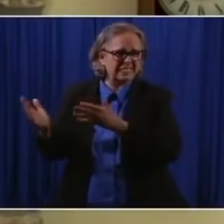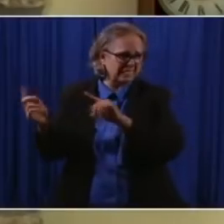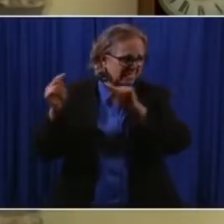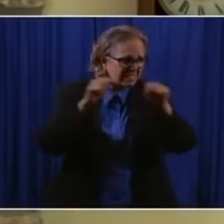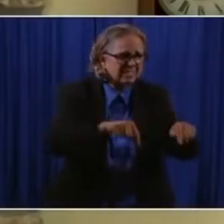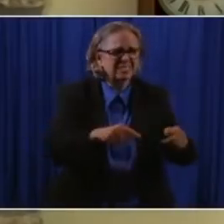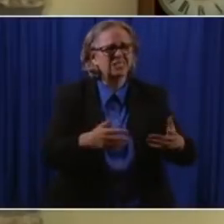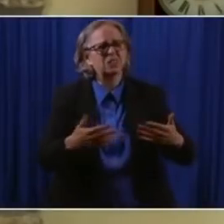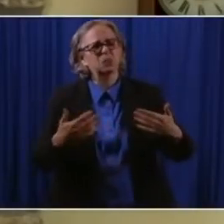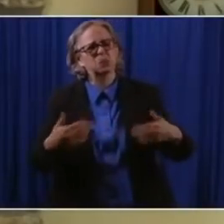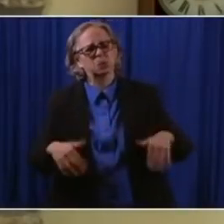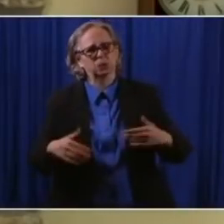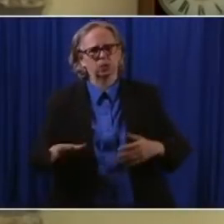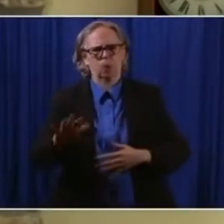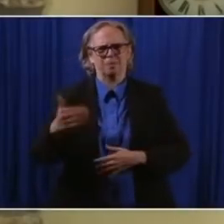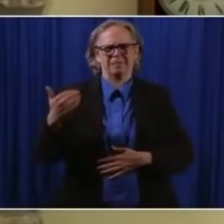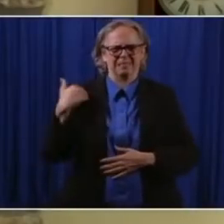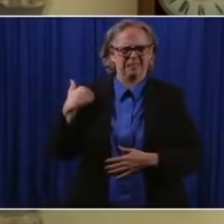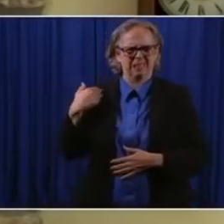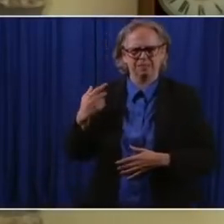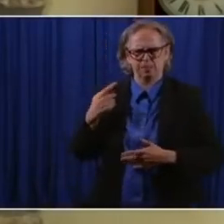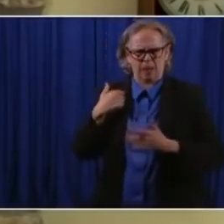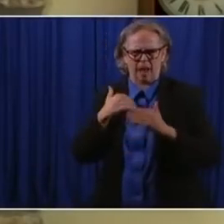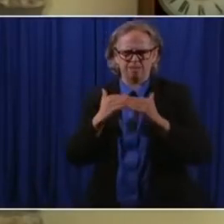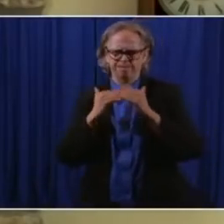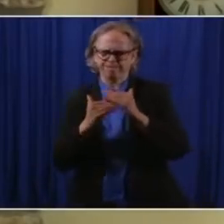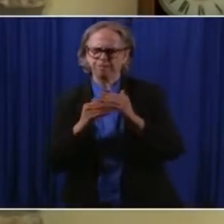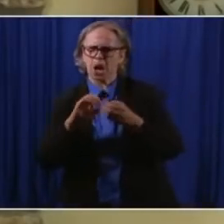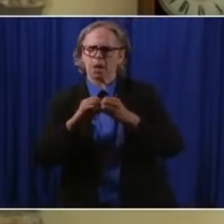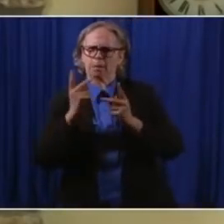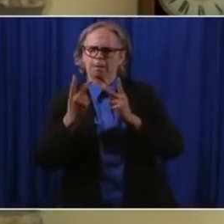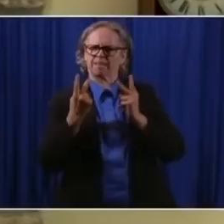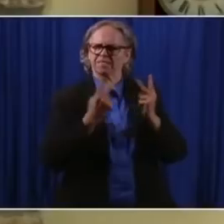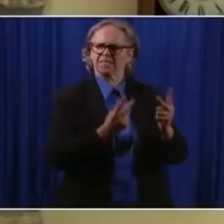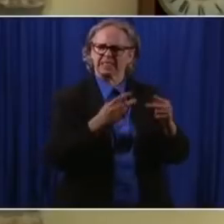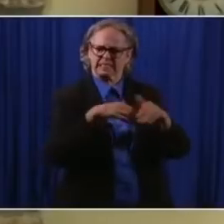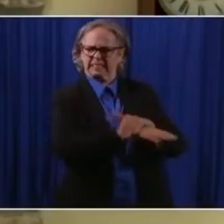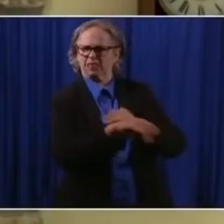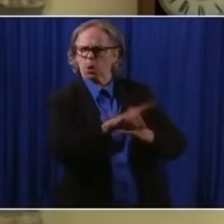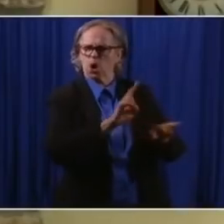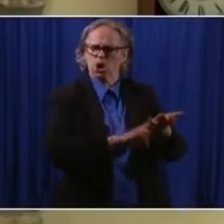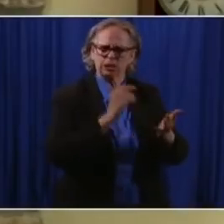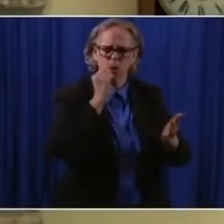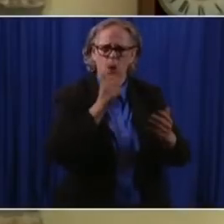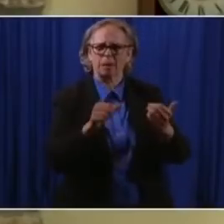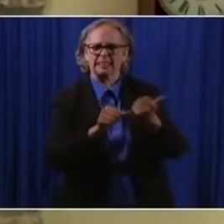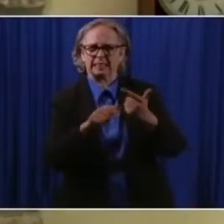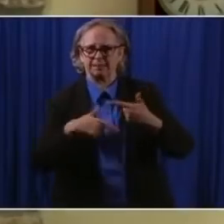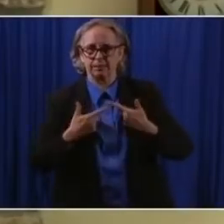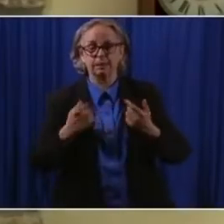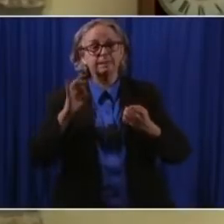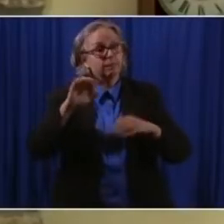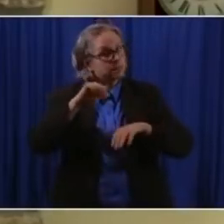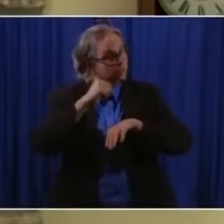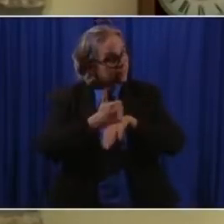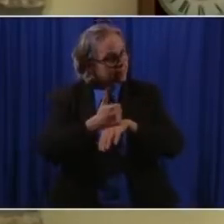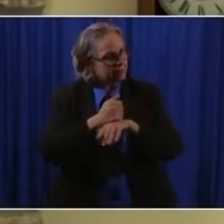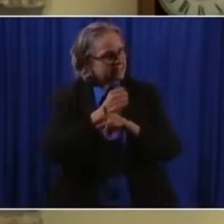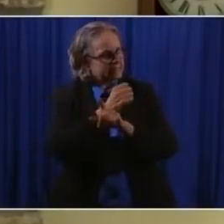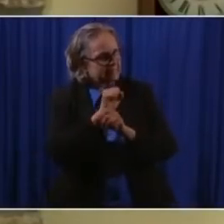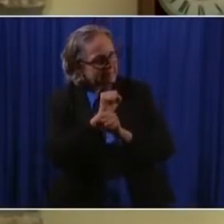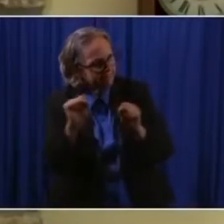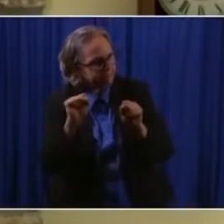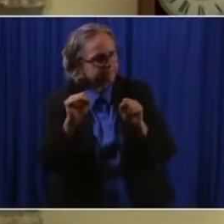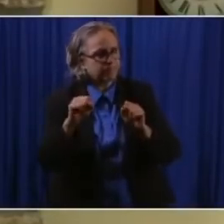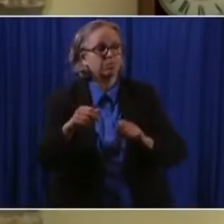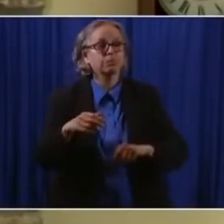homes and assisted living facilities if those facilities could coordinate visits safely. However, adult daycare centers